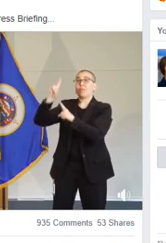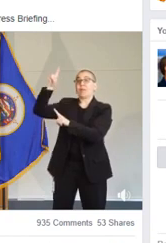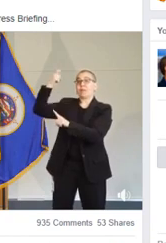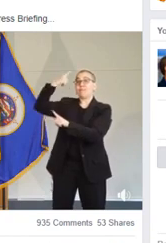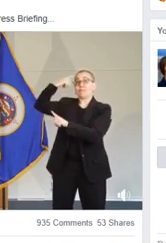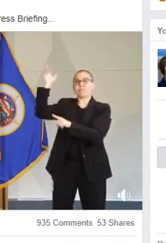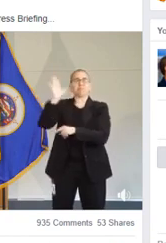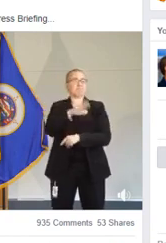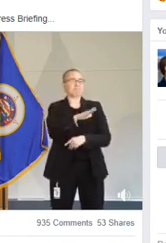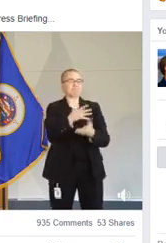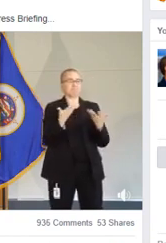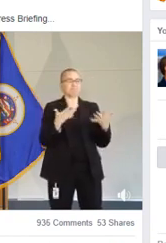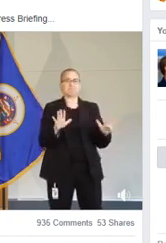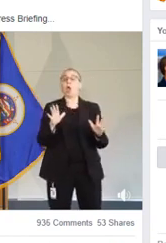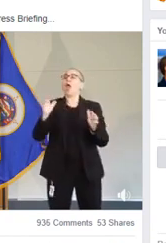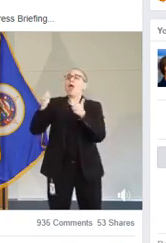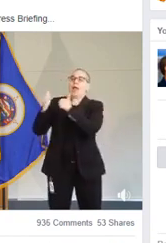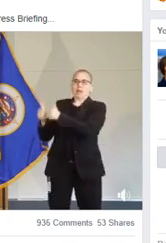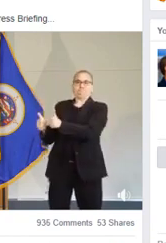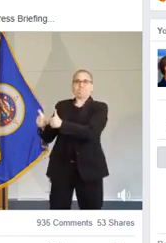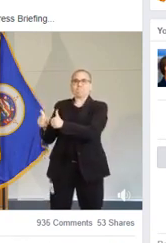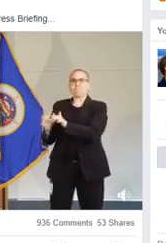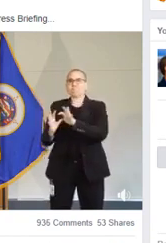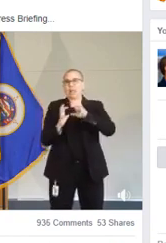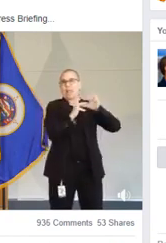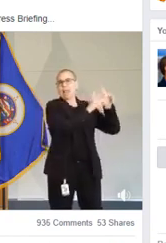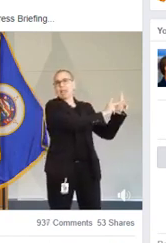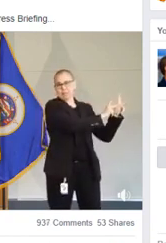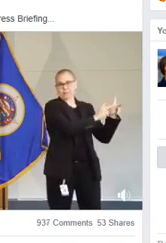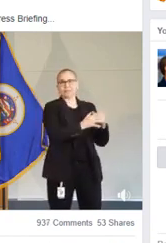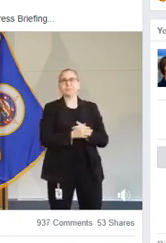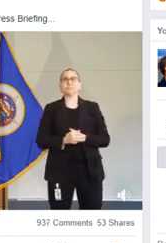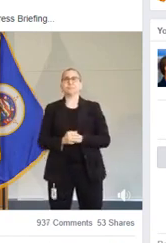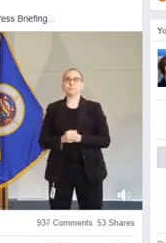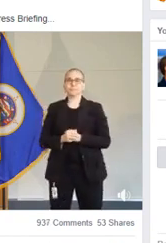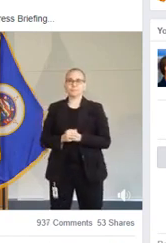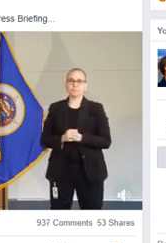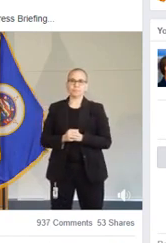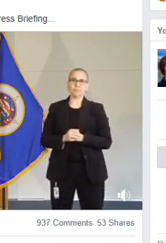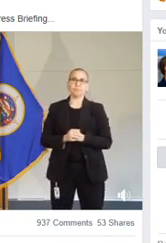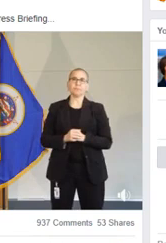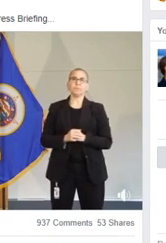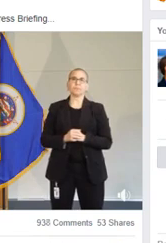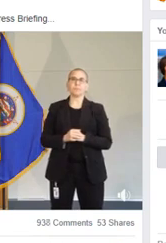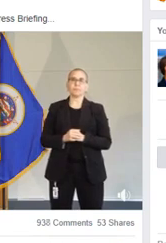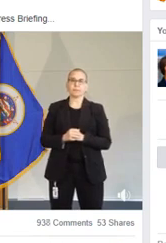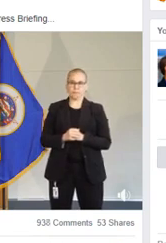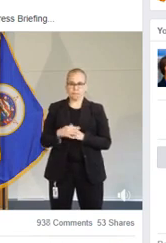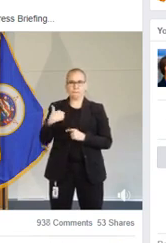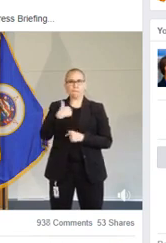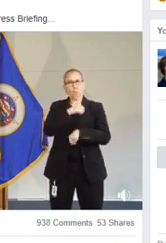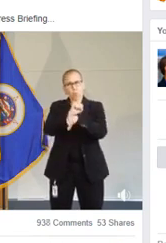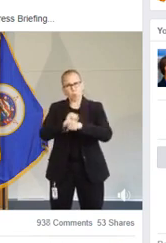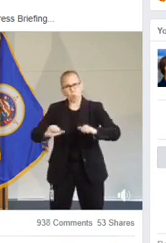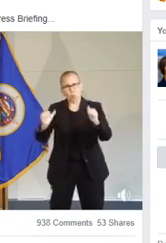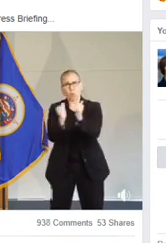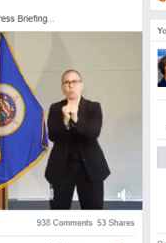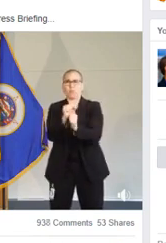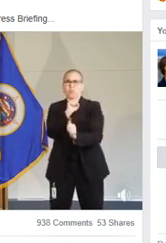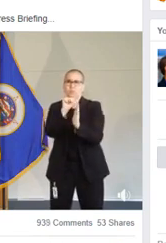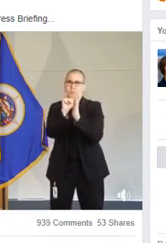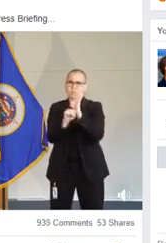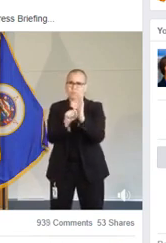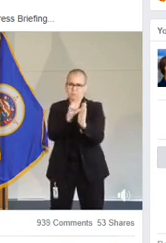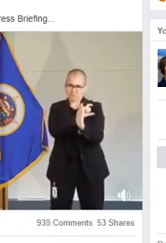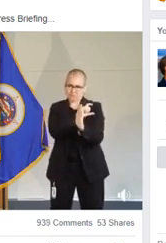so in support of the Department of Public Safety and the Minnesota State Patrol. So that's just a little bit of background of what the Minnesota